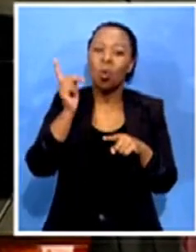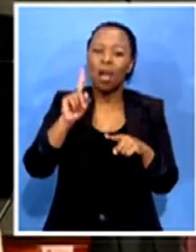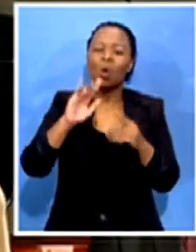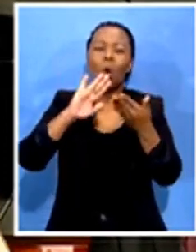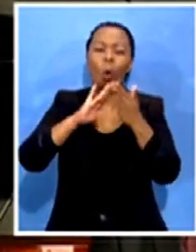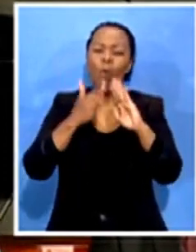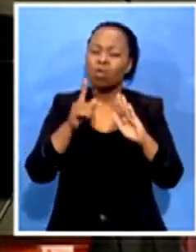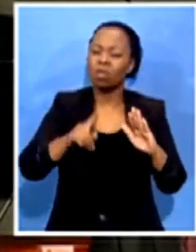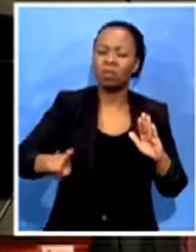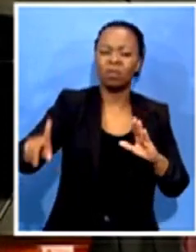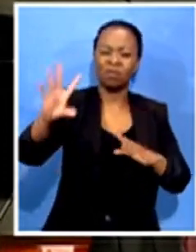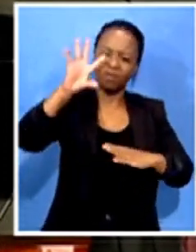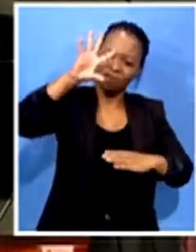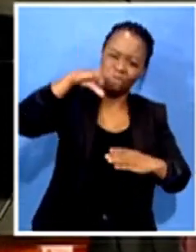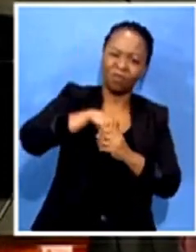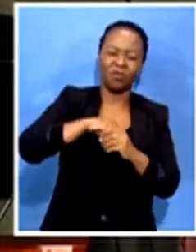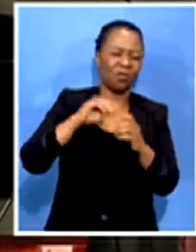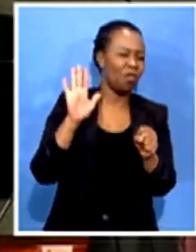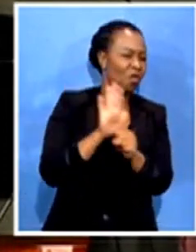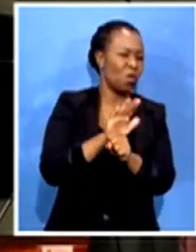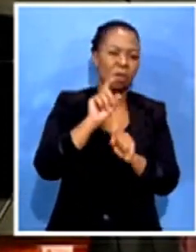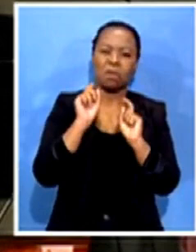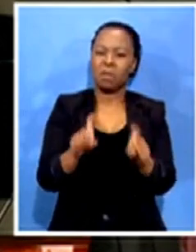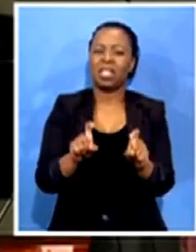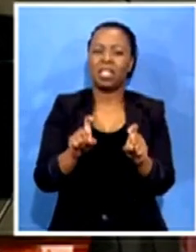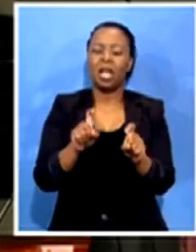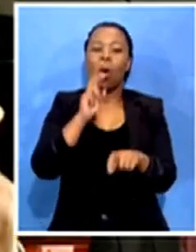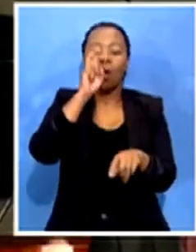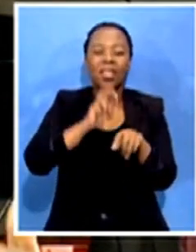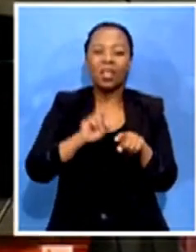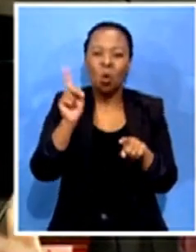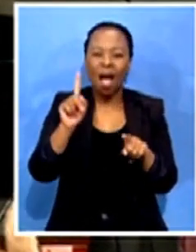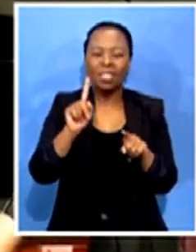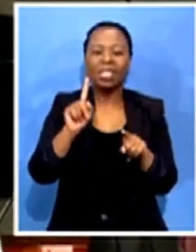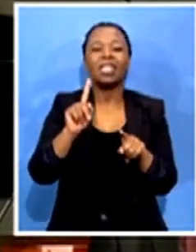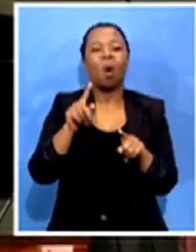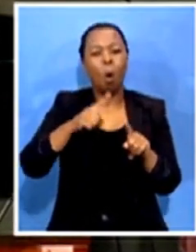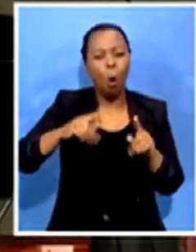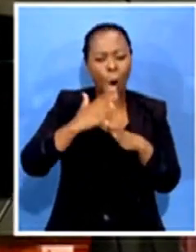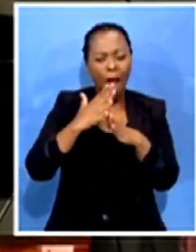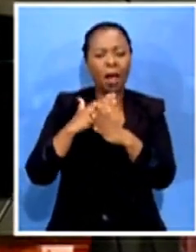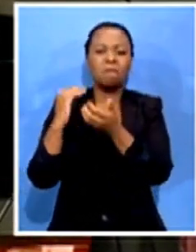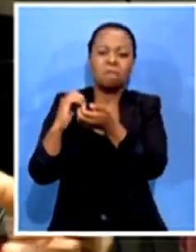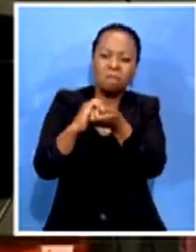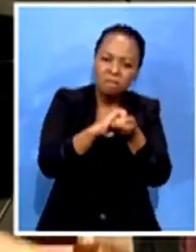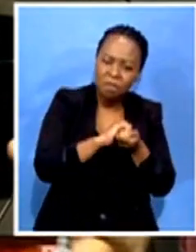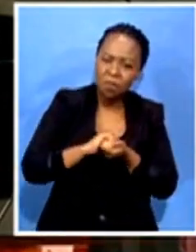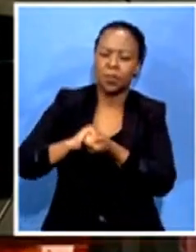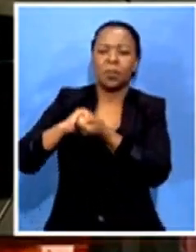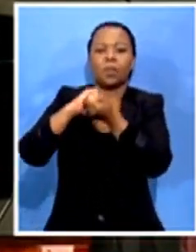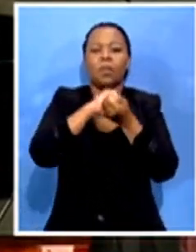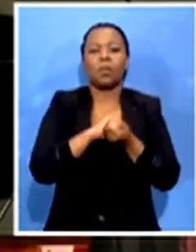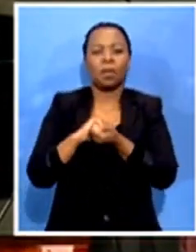great deal of citizen cooperation. We need a great deal of citizen collaboration, and